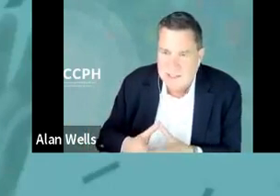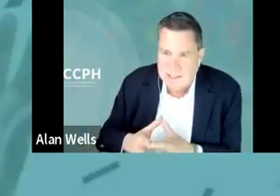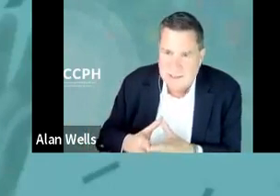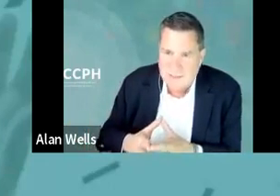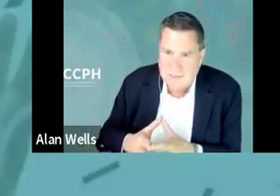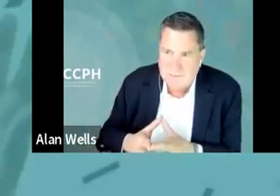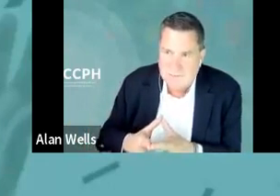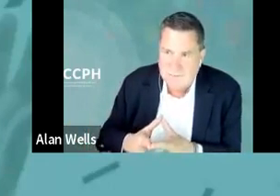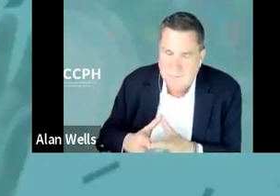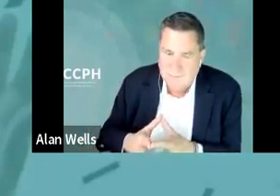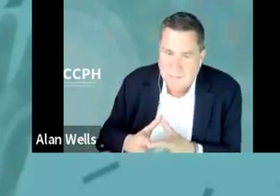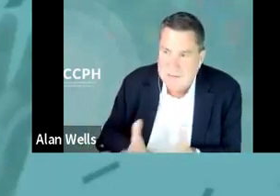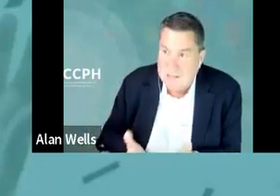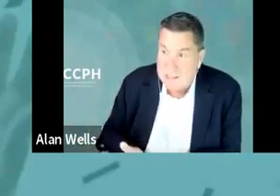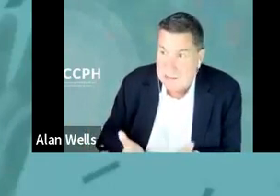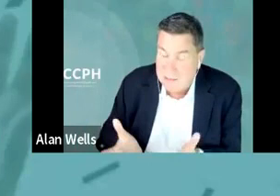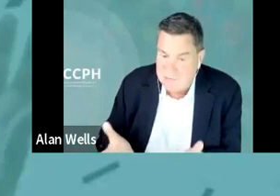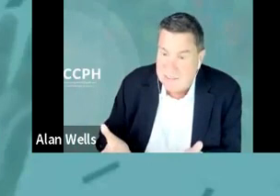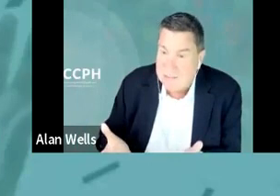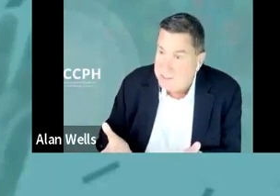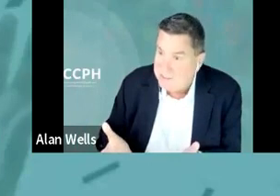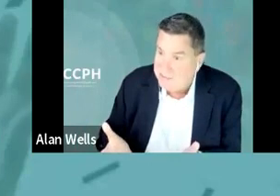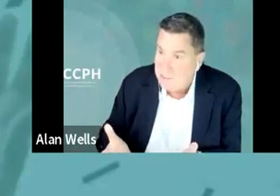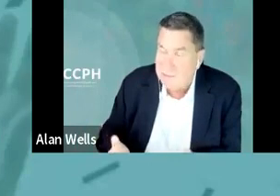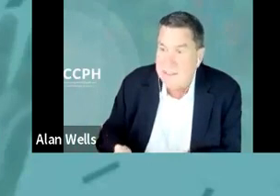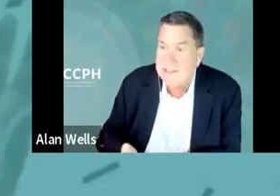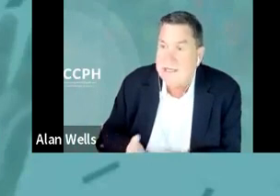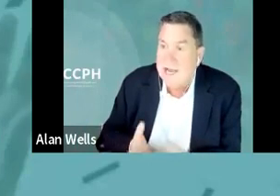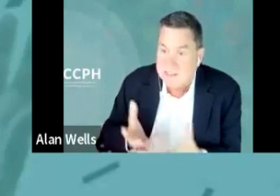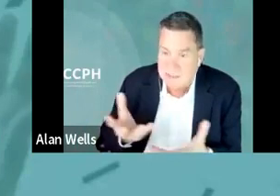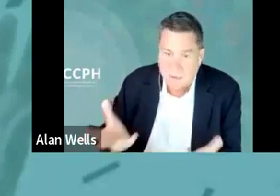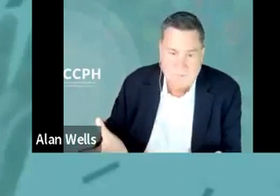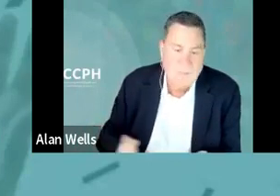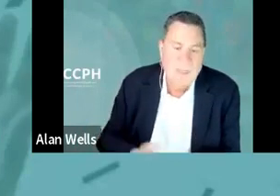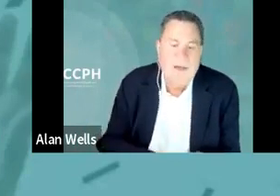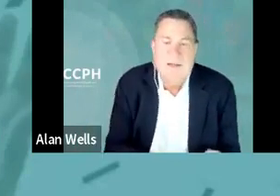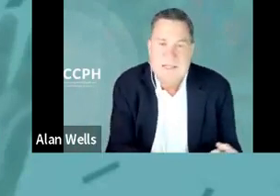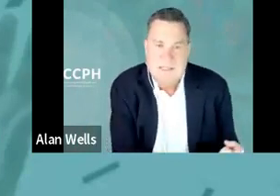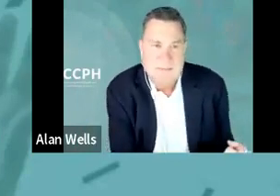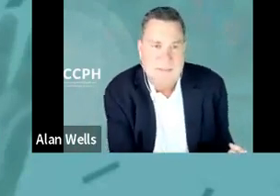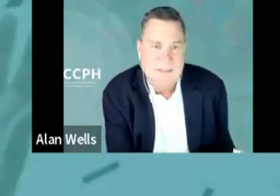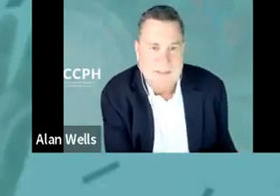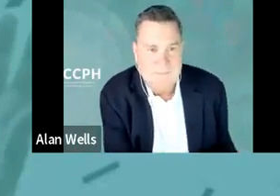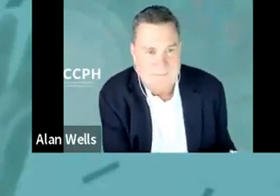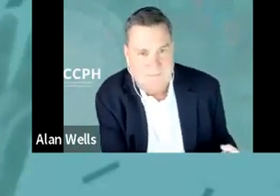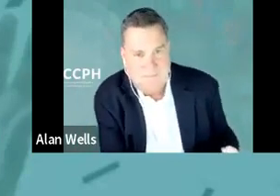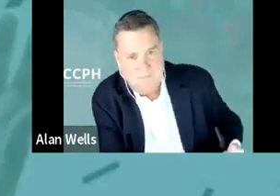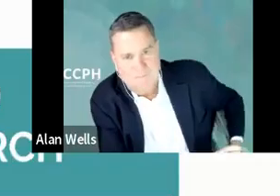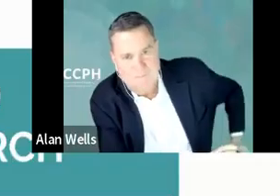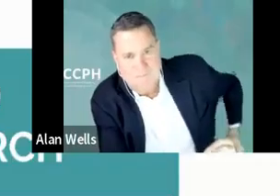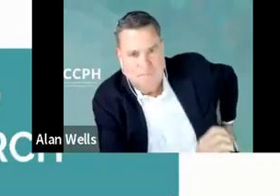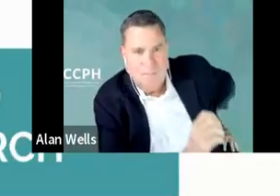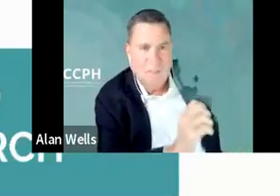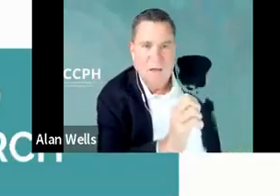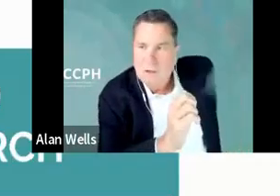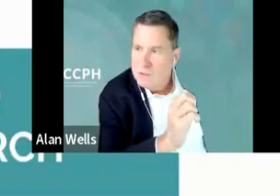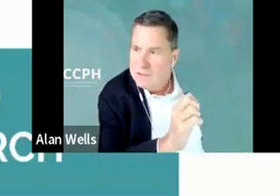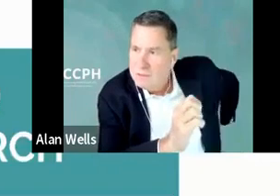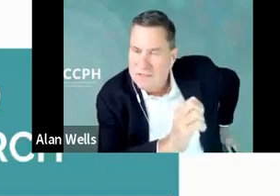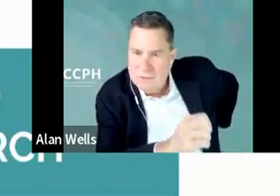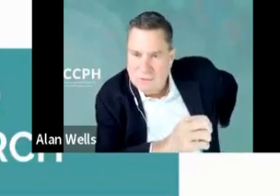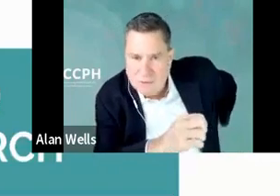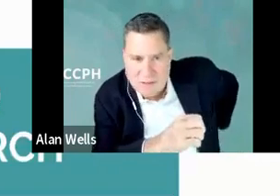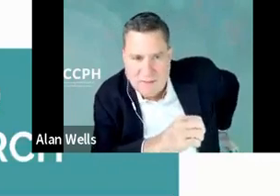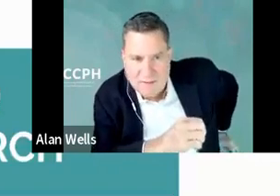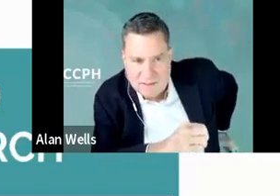that translation and that lift can be difficult and is actionable. Next slide, please.